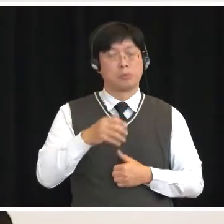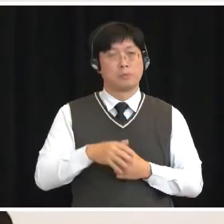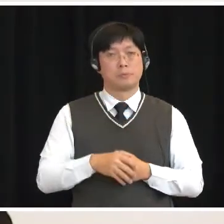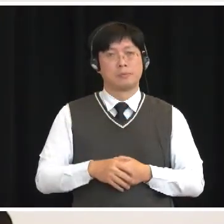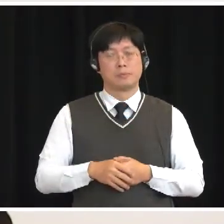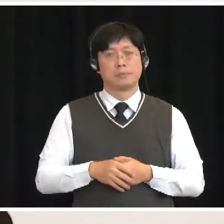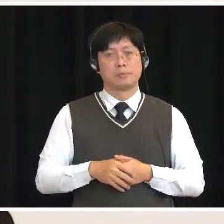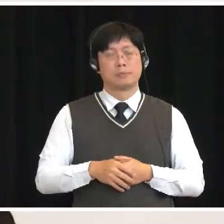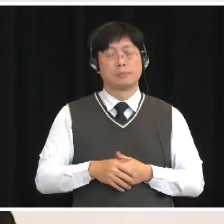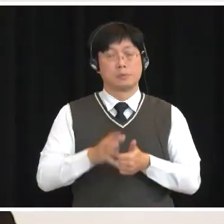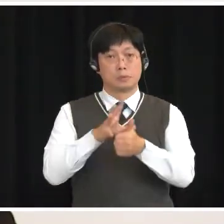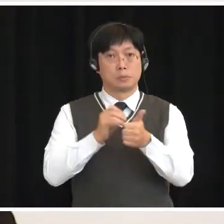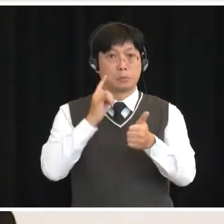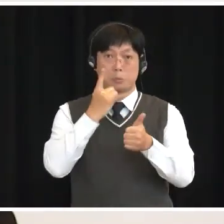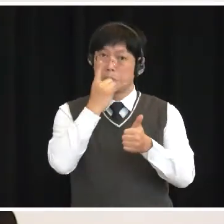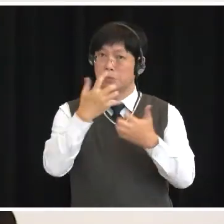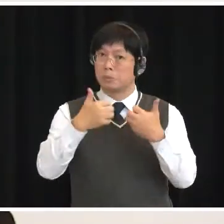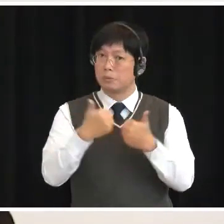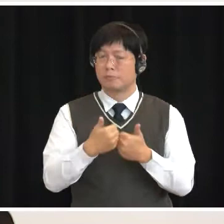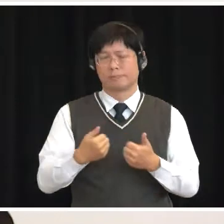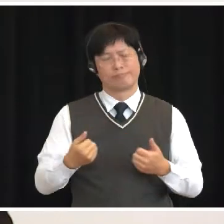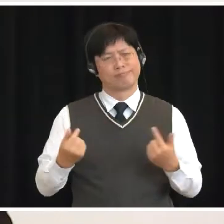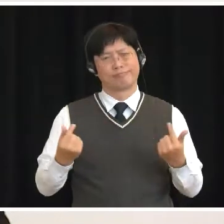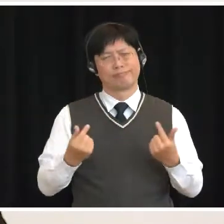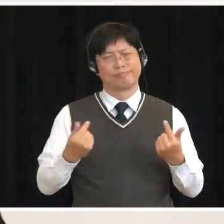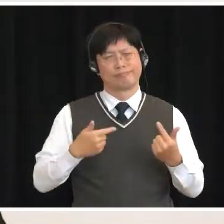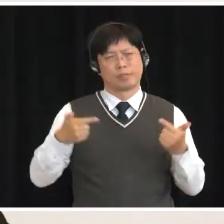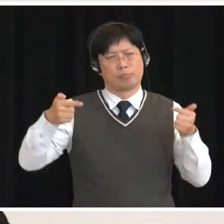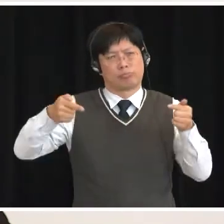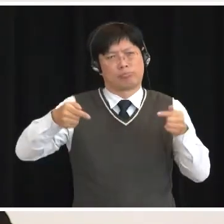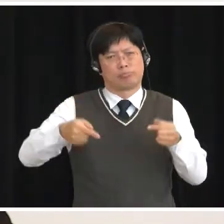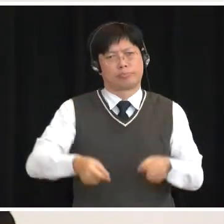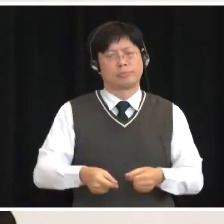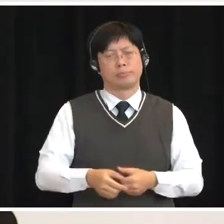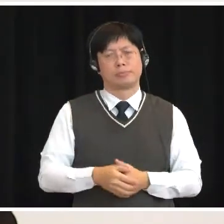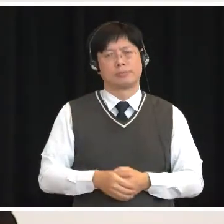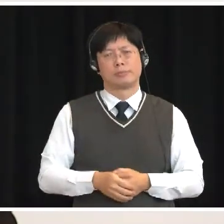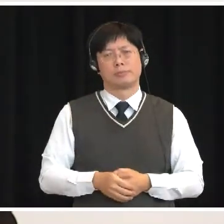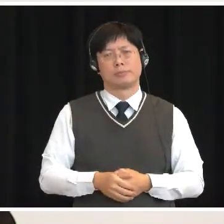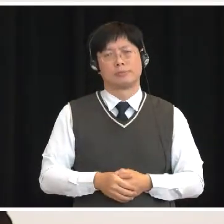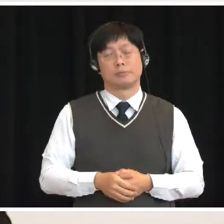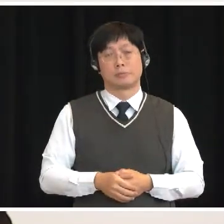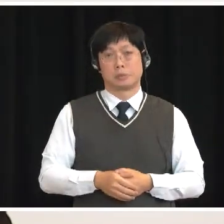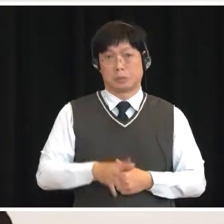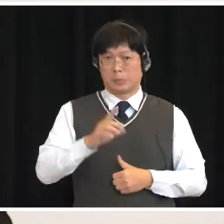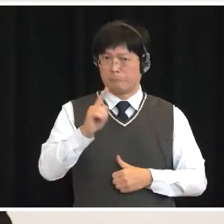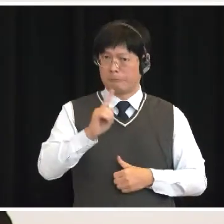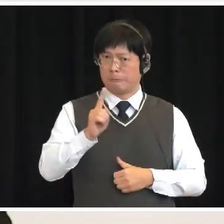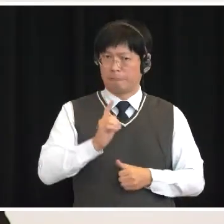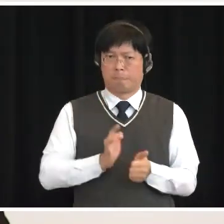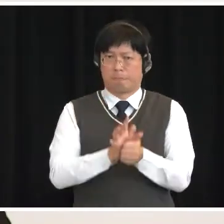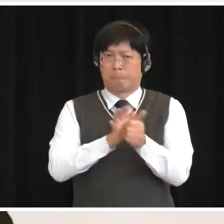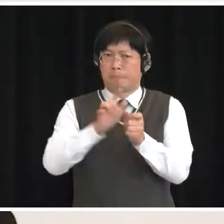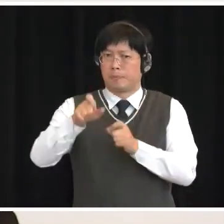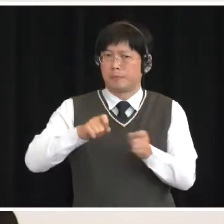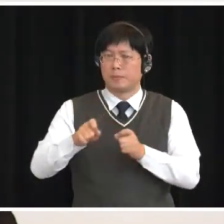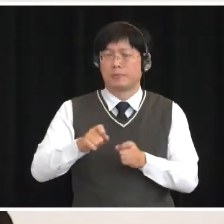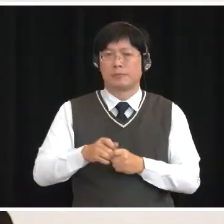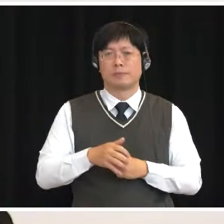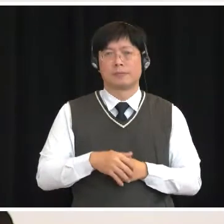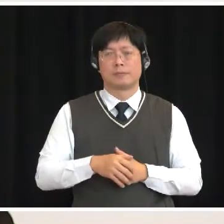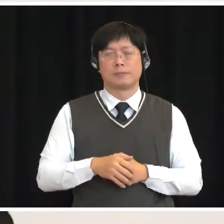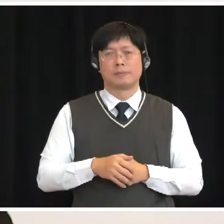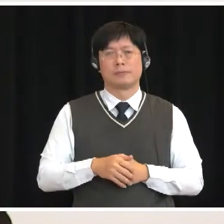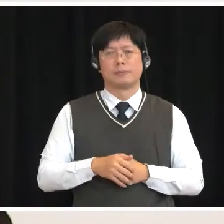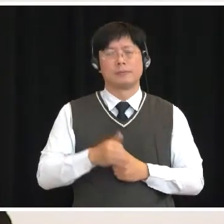language. And what are the plans to have more opportunities and more incentive for children